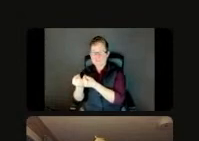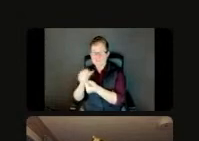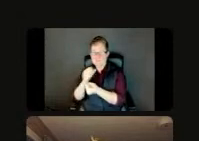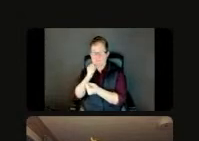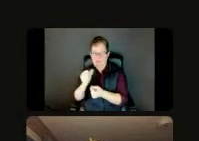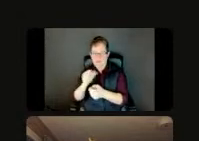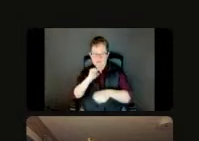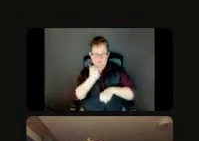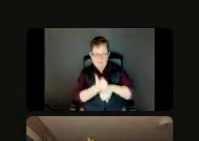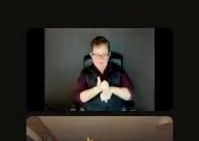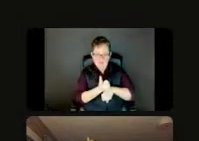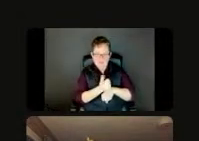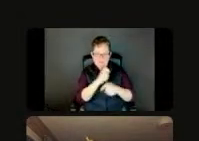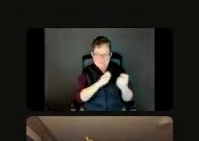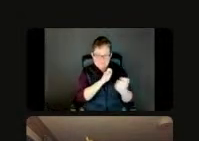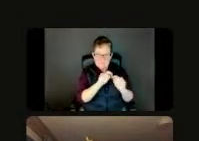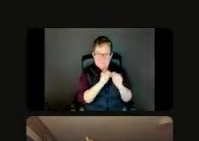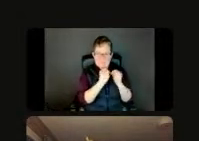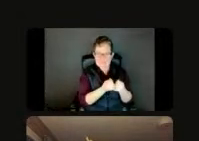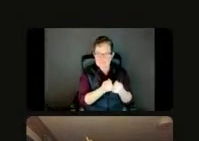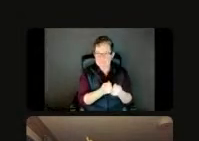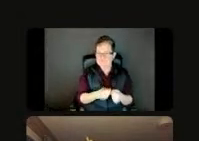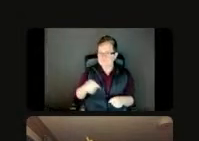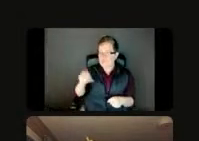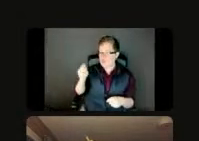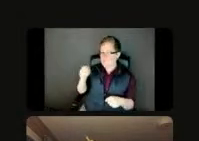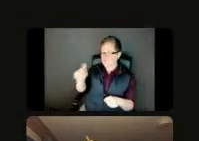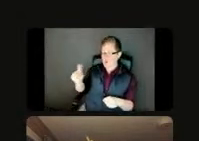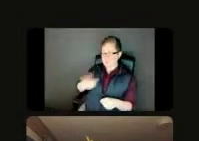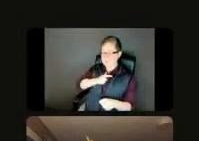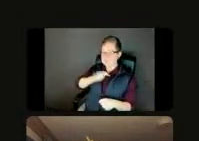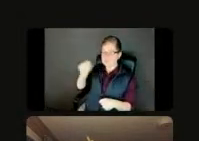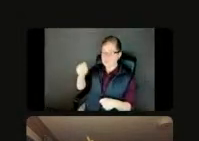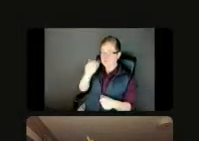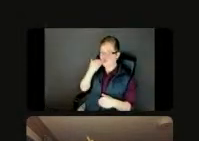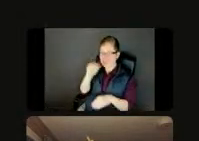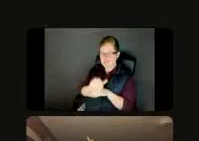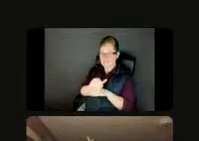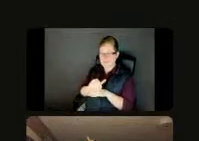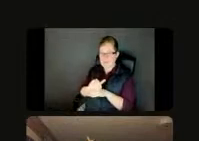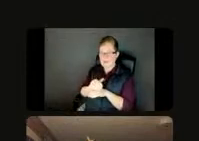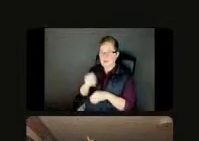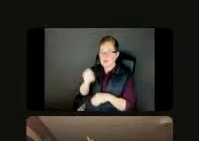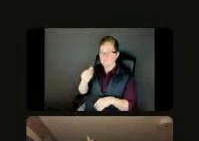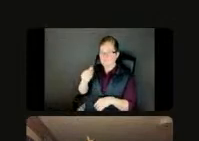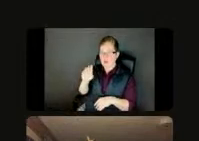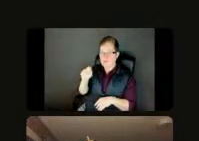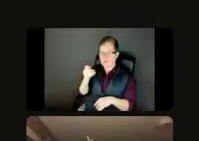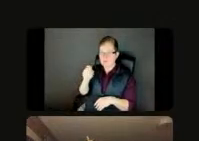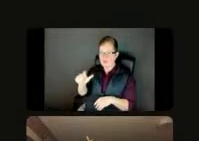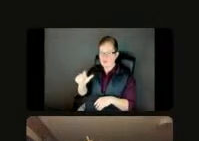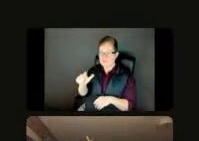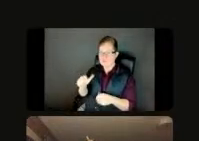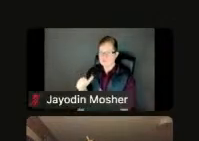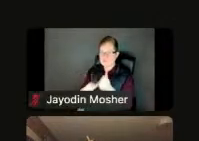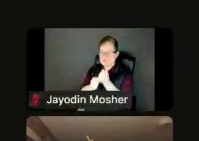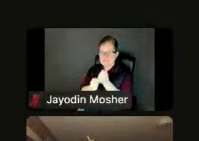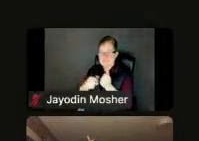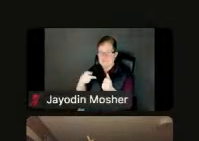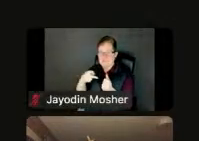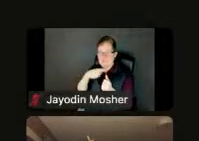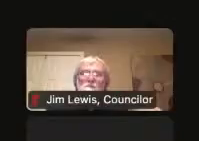this. Correct. Yes, good evening, Mayor and Councilors. This is Mark Bechtel, Assistant Public Works Director over